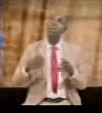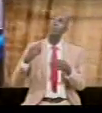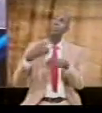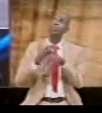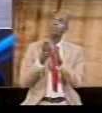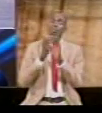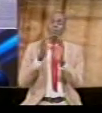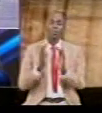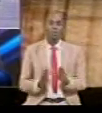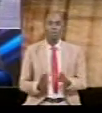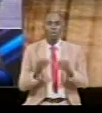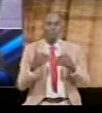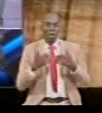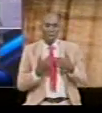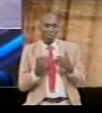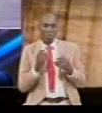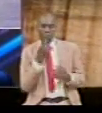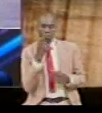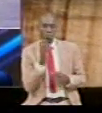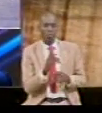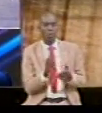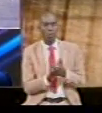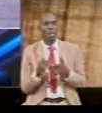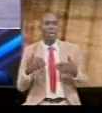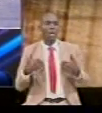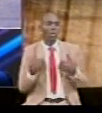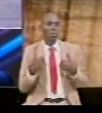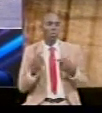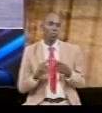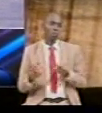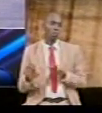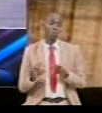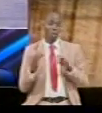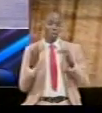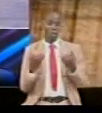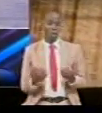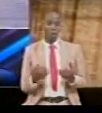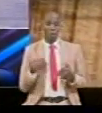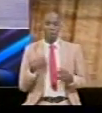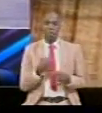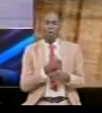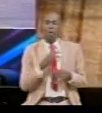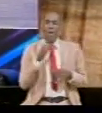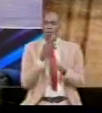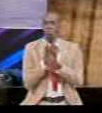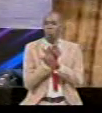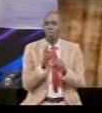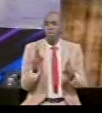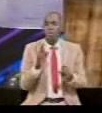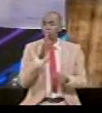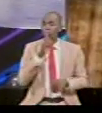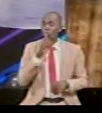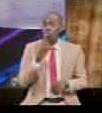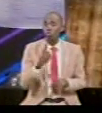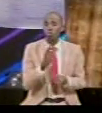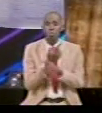ordained that that animal will do. Now we're liberated. And true liberty means God